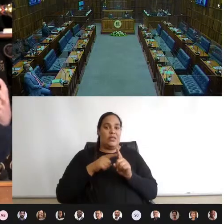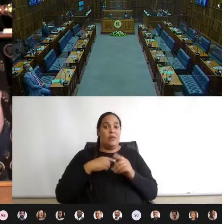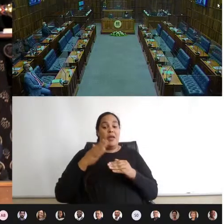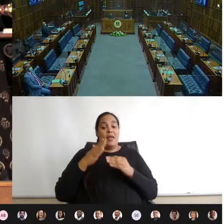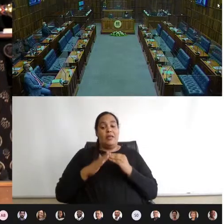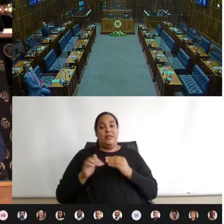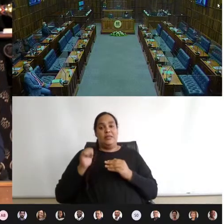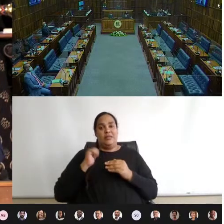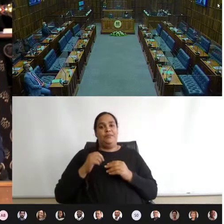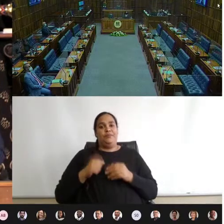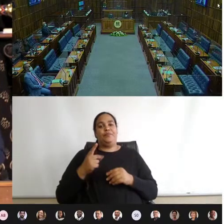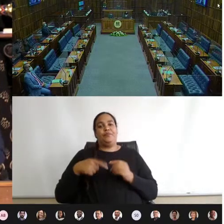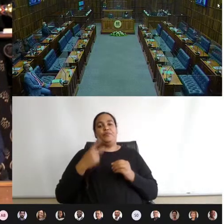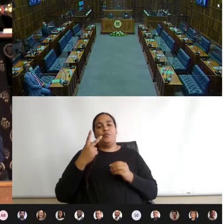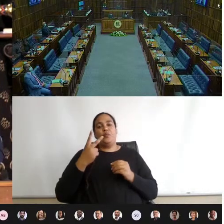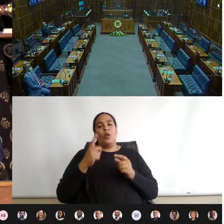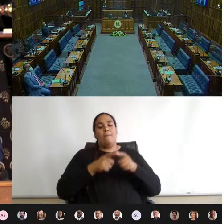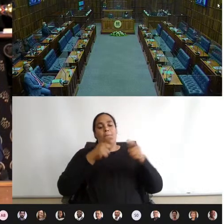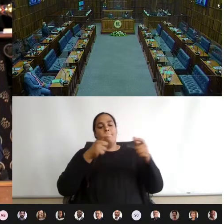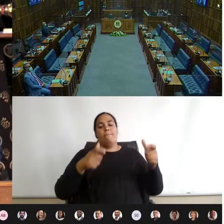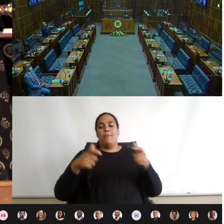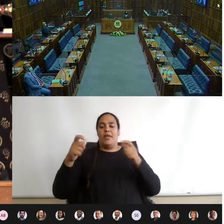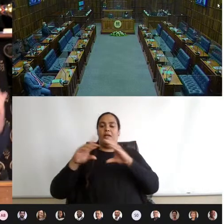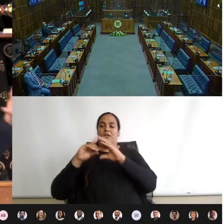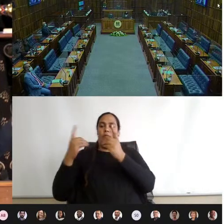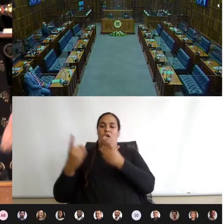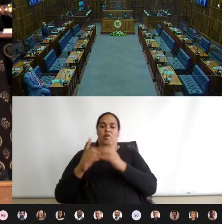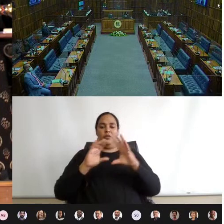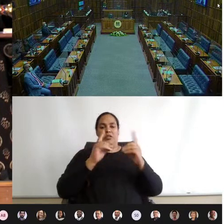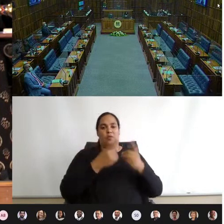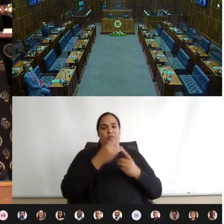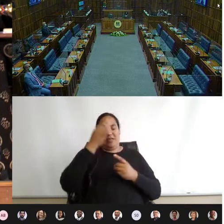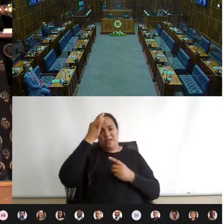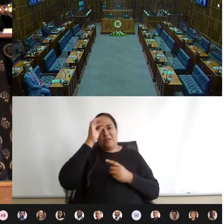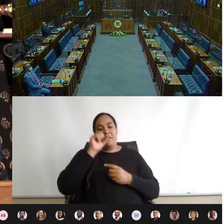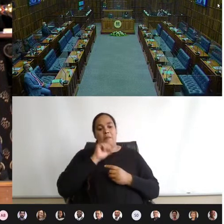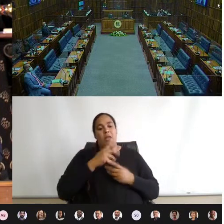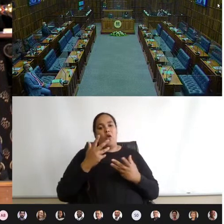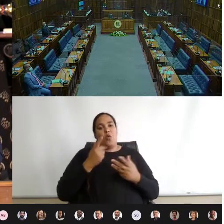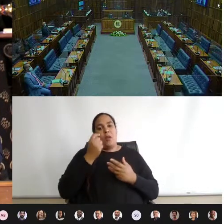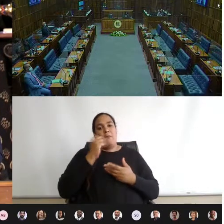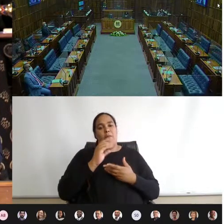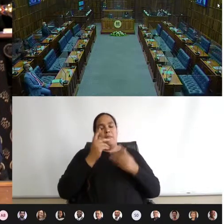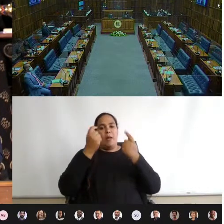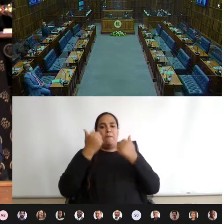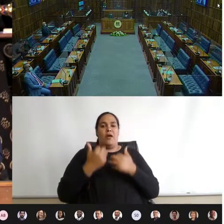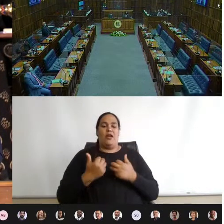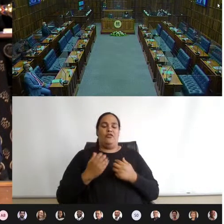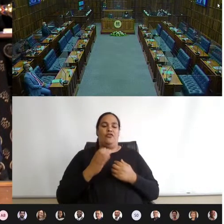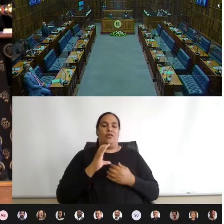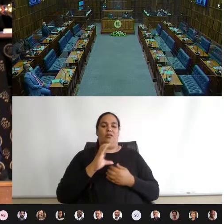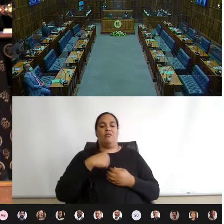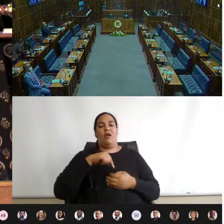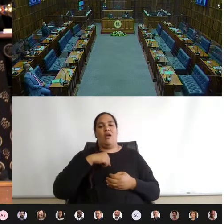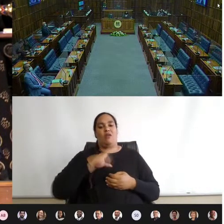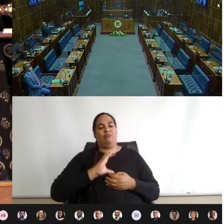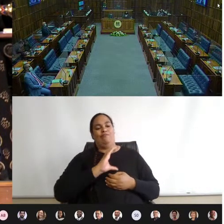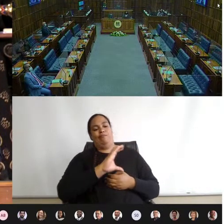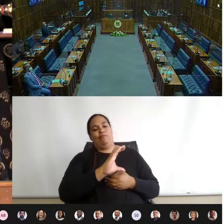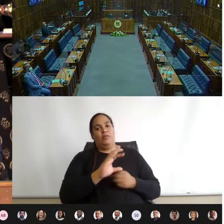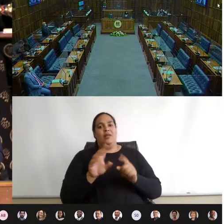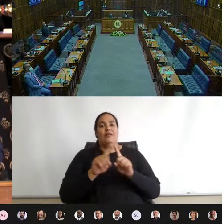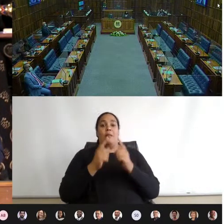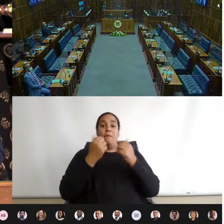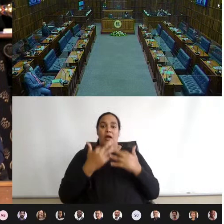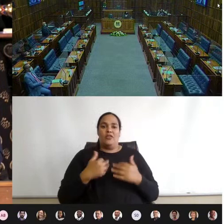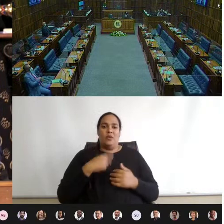the two big departments in our government. That's where most of our budget goes. And perhaps also talking about budget, I